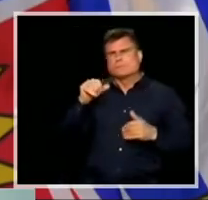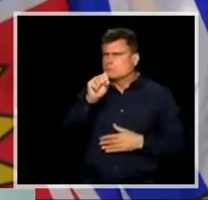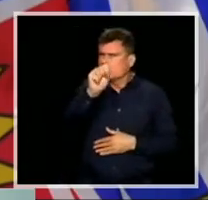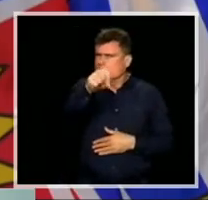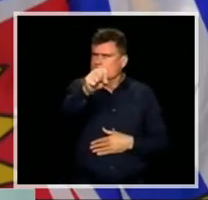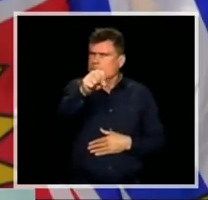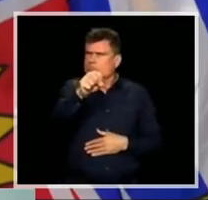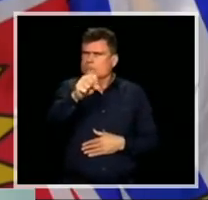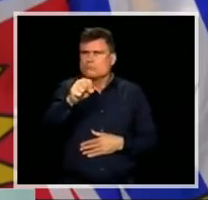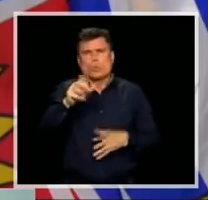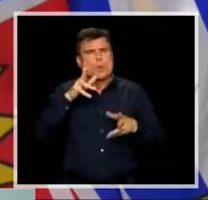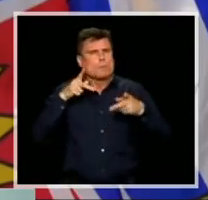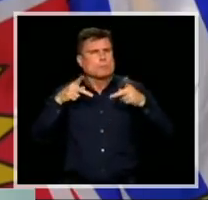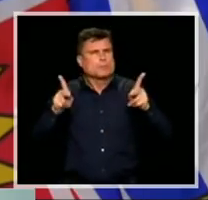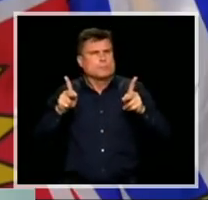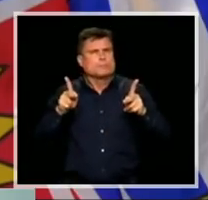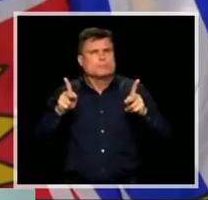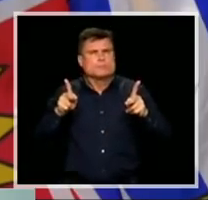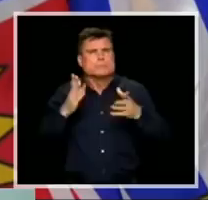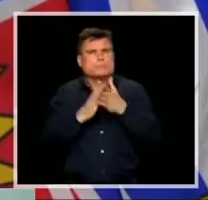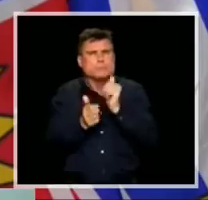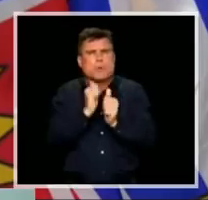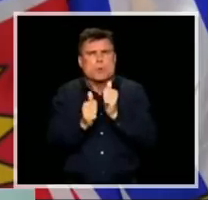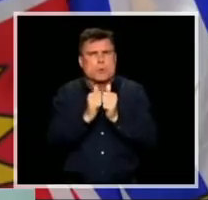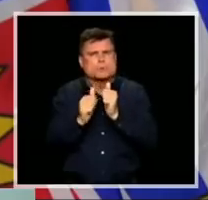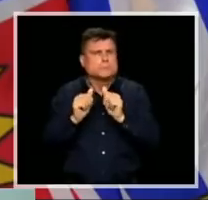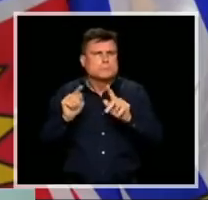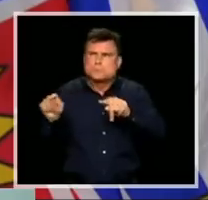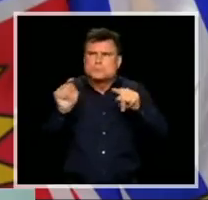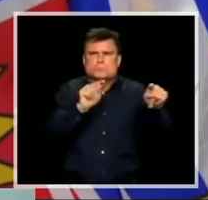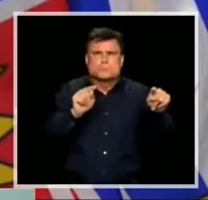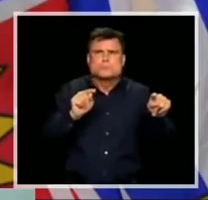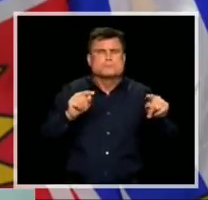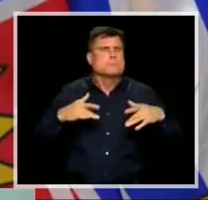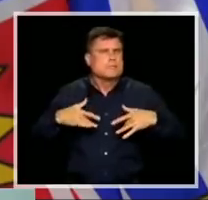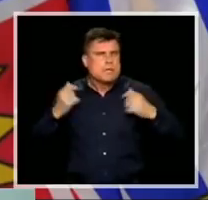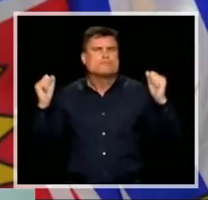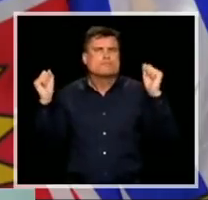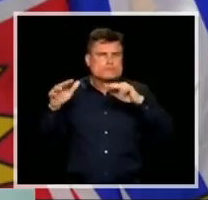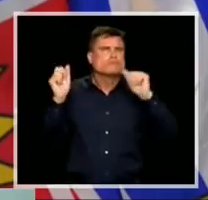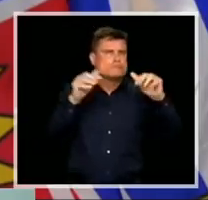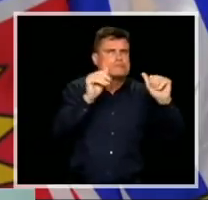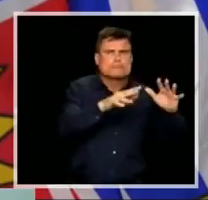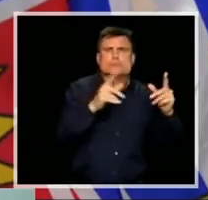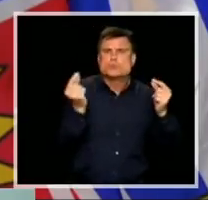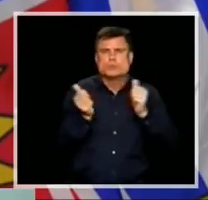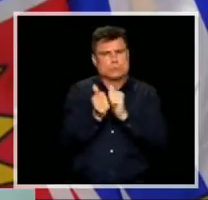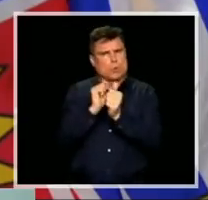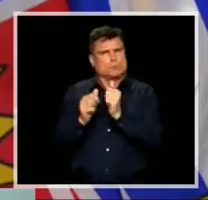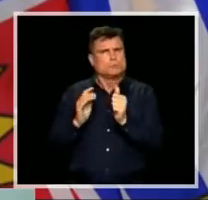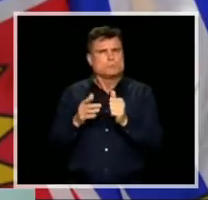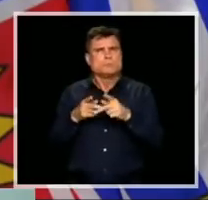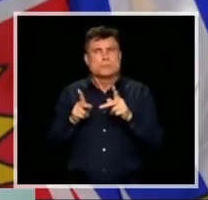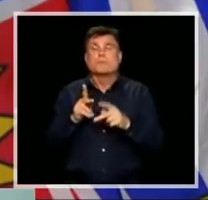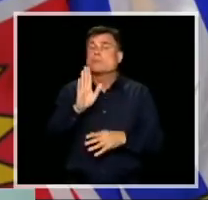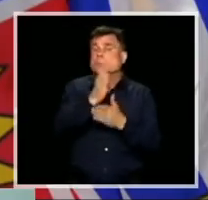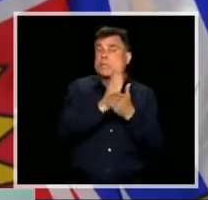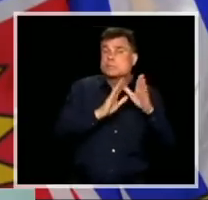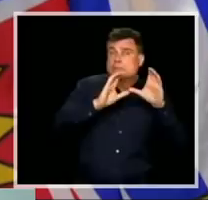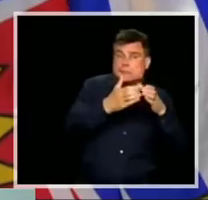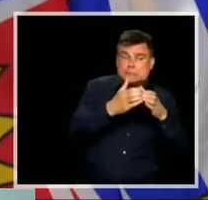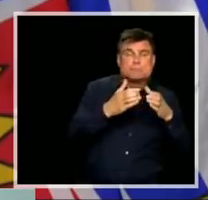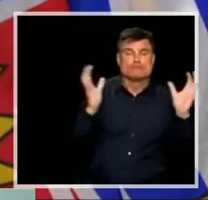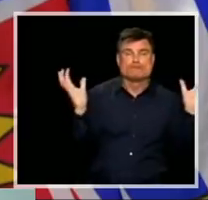example where they've come up with some suggestions that are still being worked through. So it has taken some time, and it will take a little bit